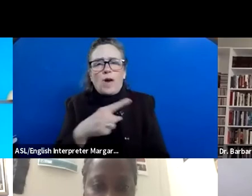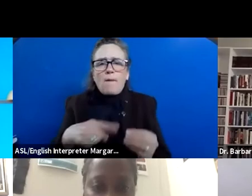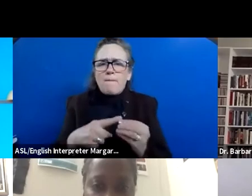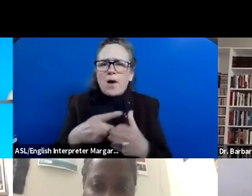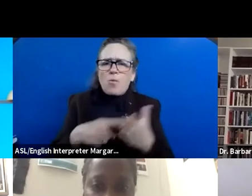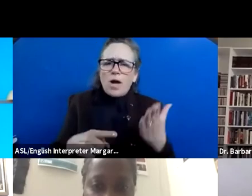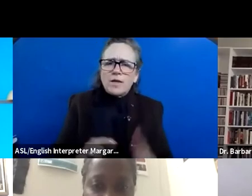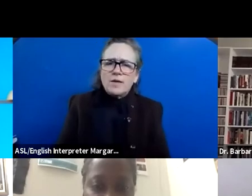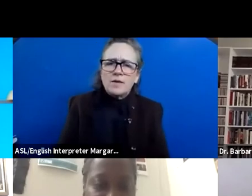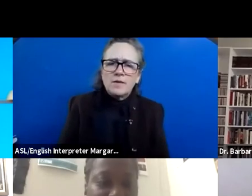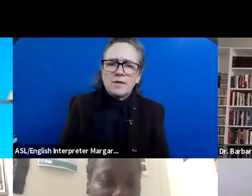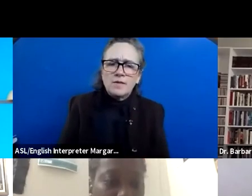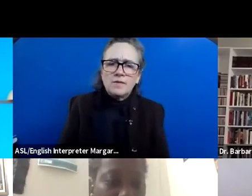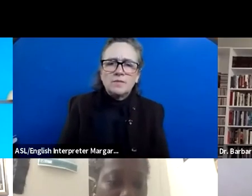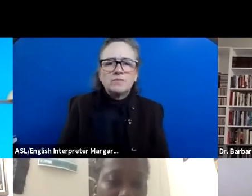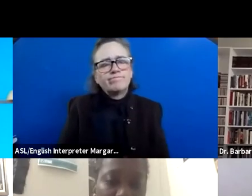Thank you, Jamila.